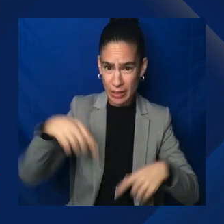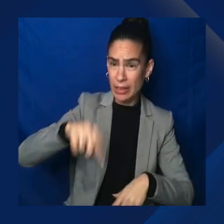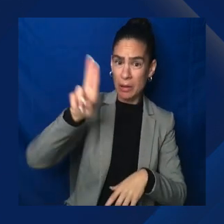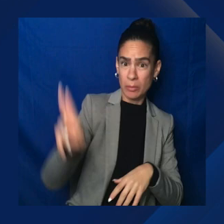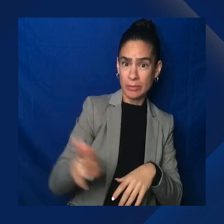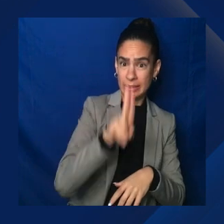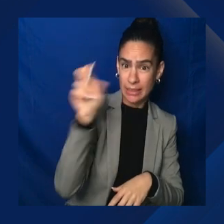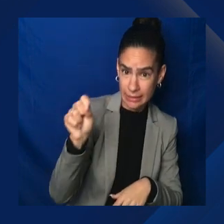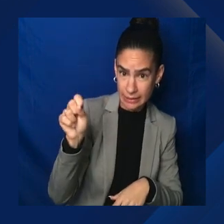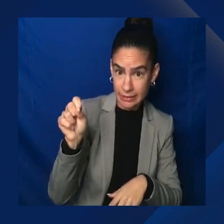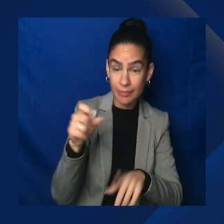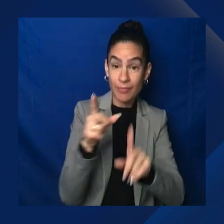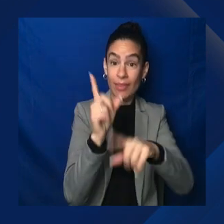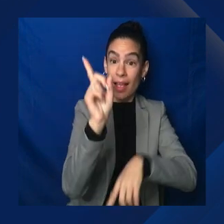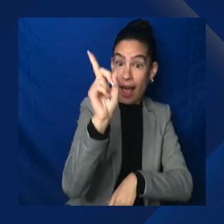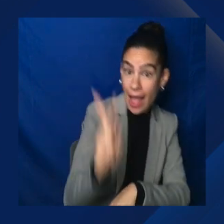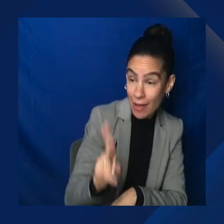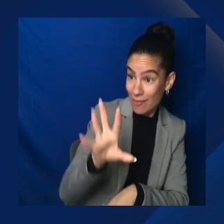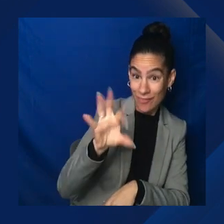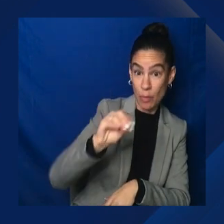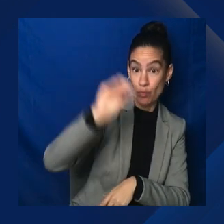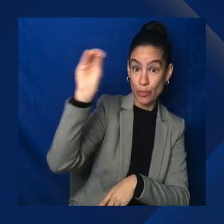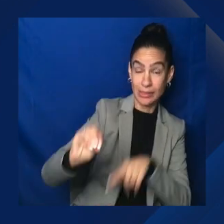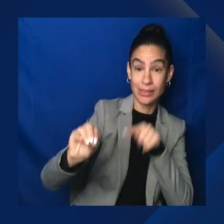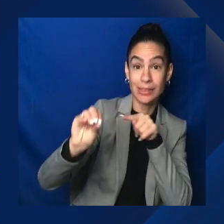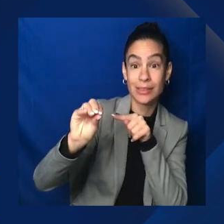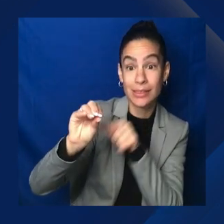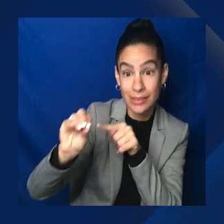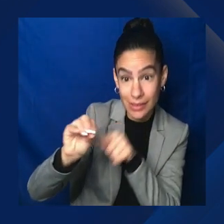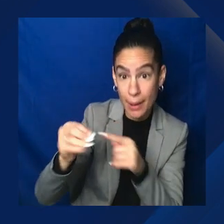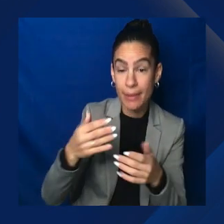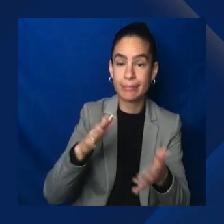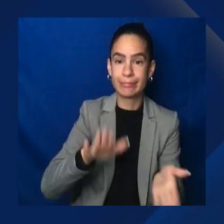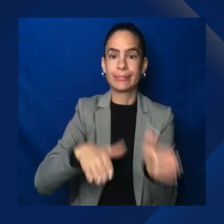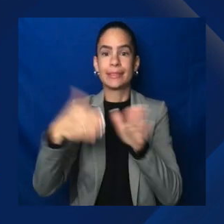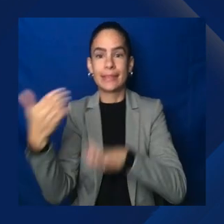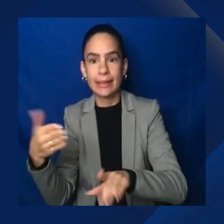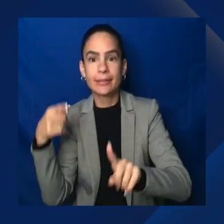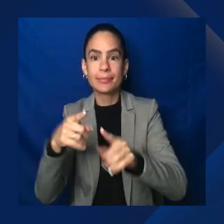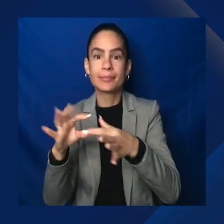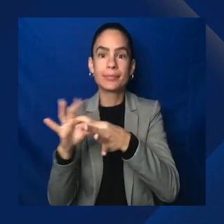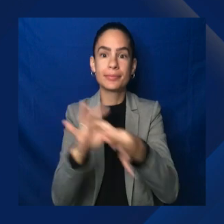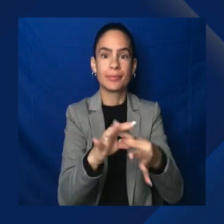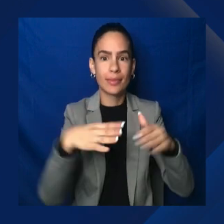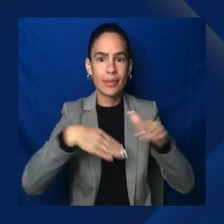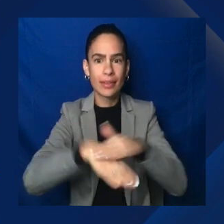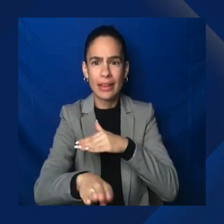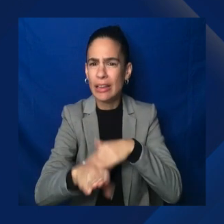deaths happen after childbirth, during the first postpartum year.